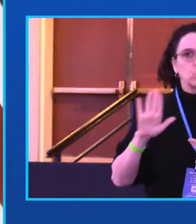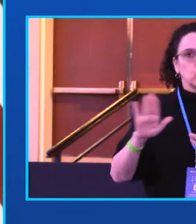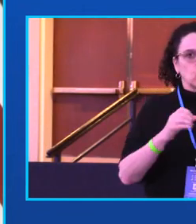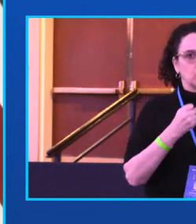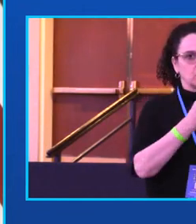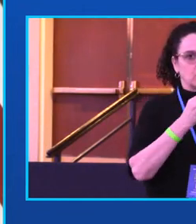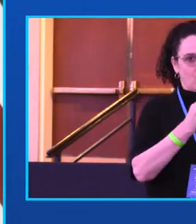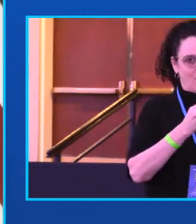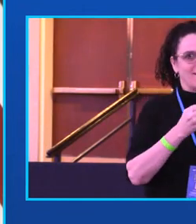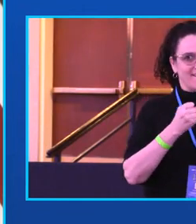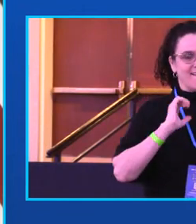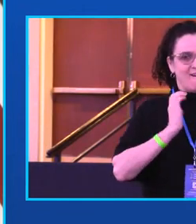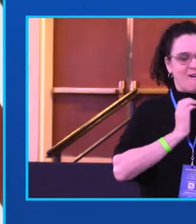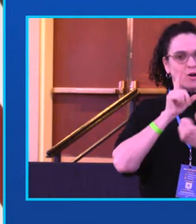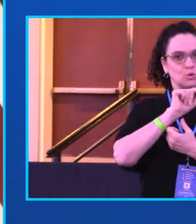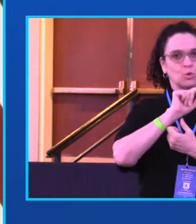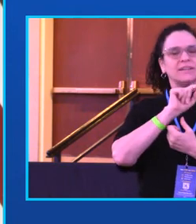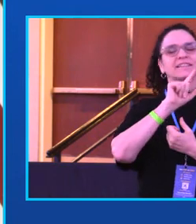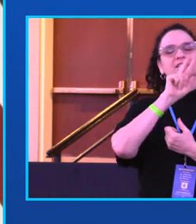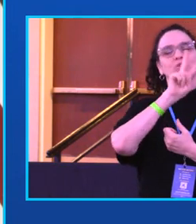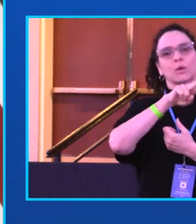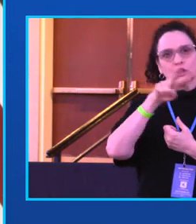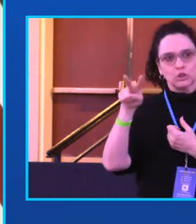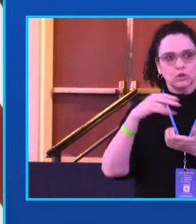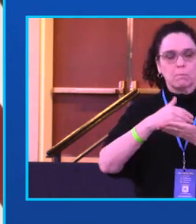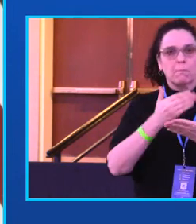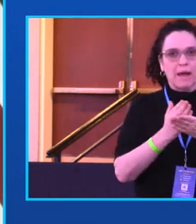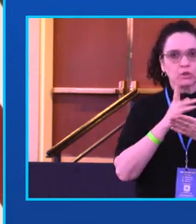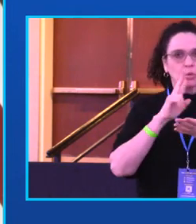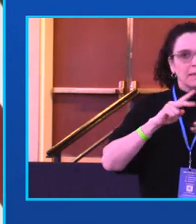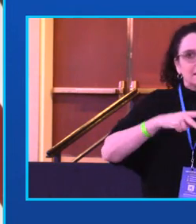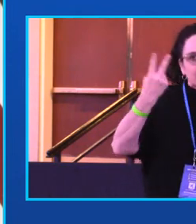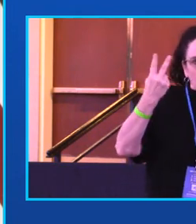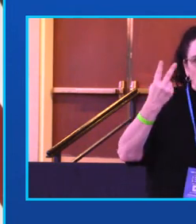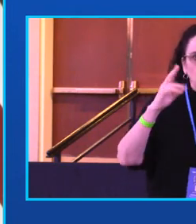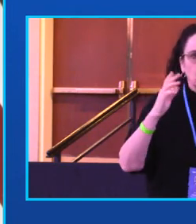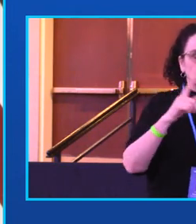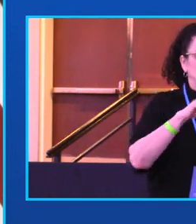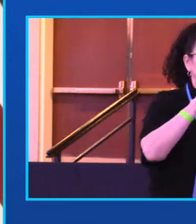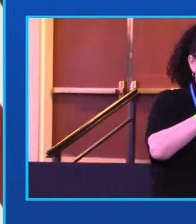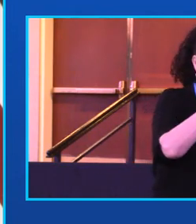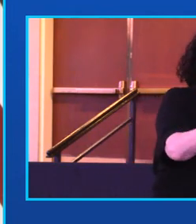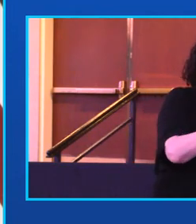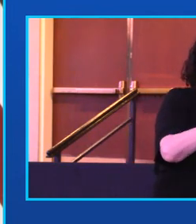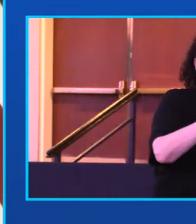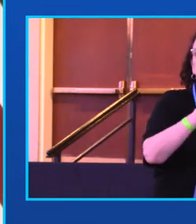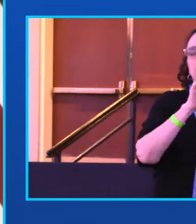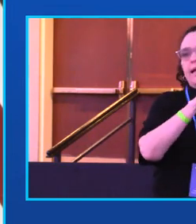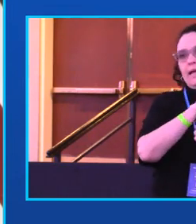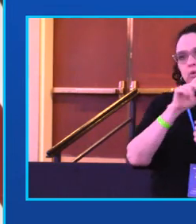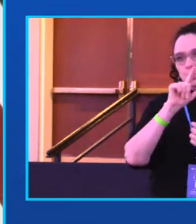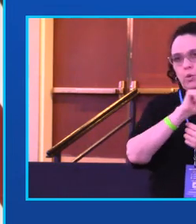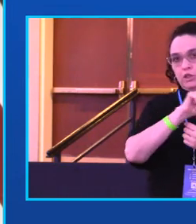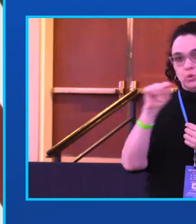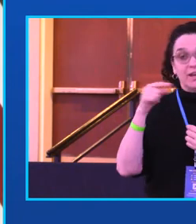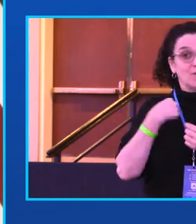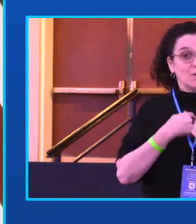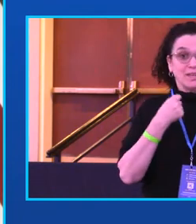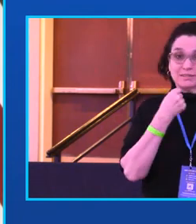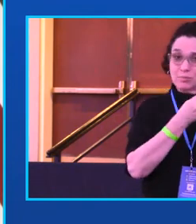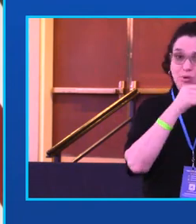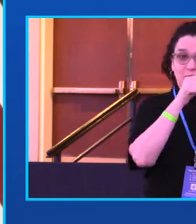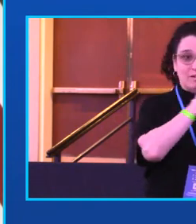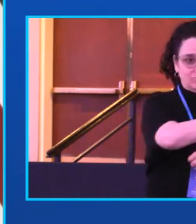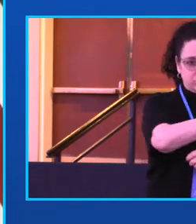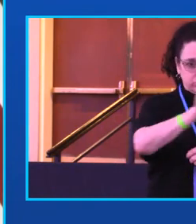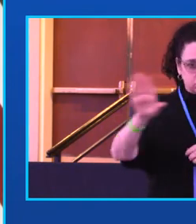will be double what the budgets were in both 2018 and 2020. We're supporting state parties like never before.